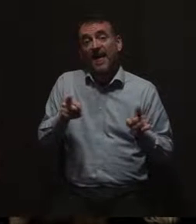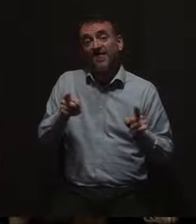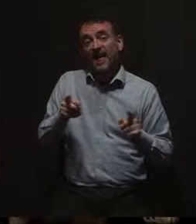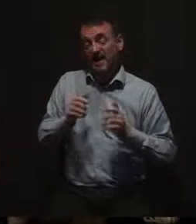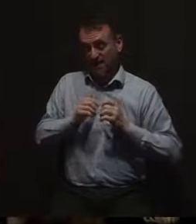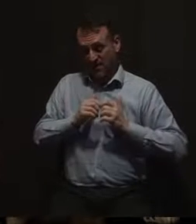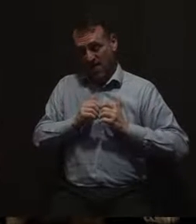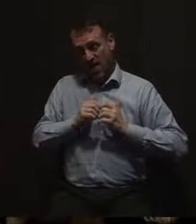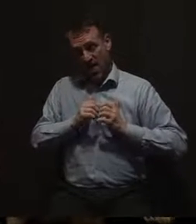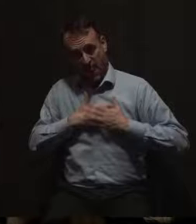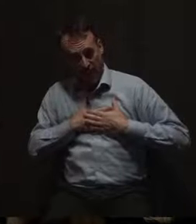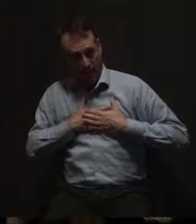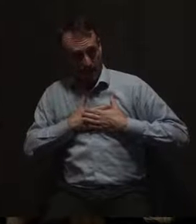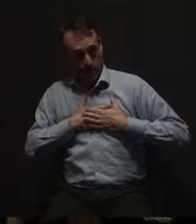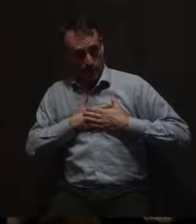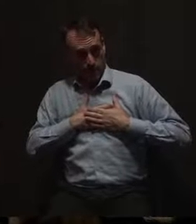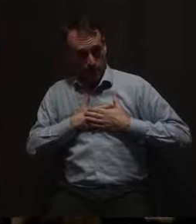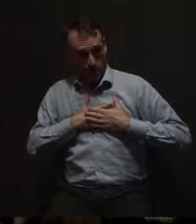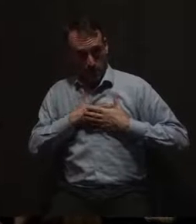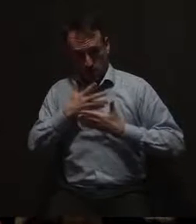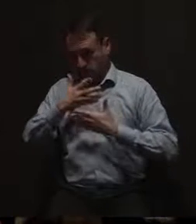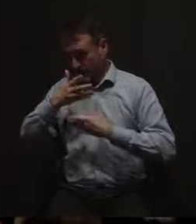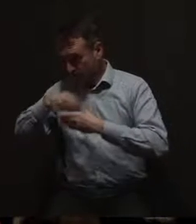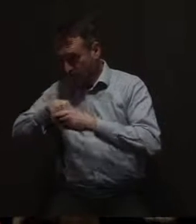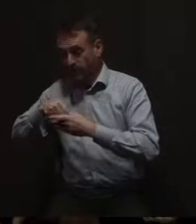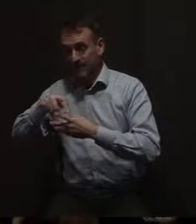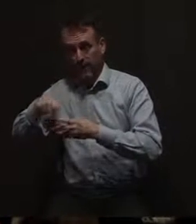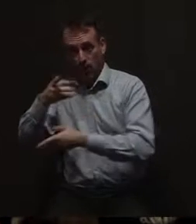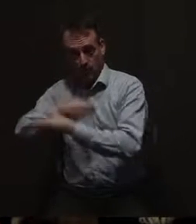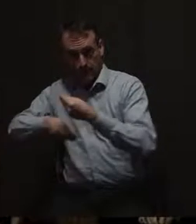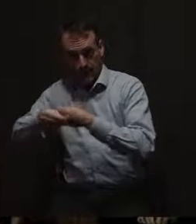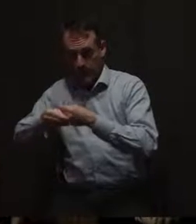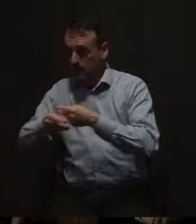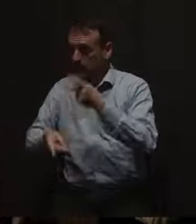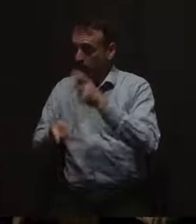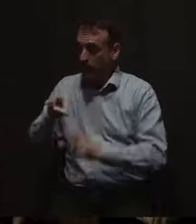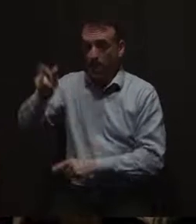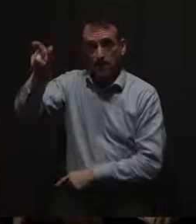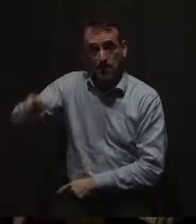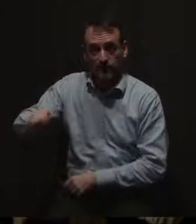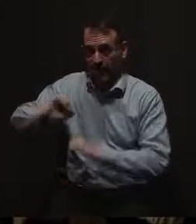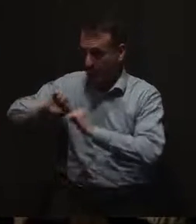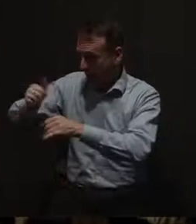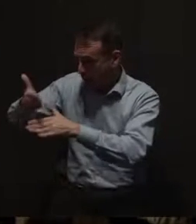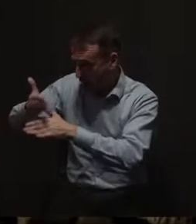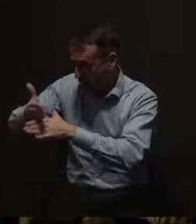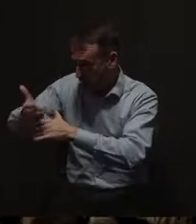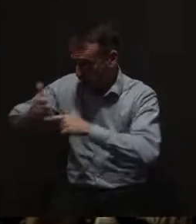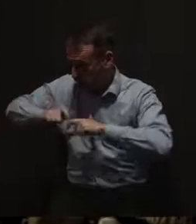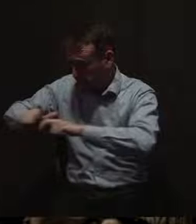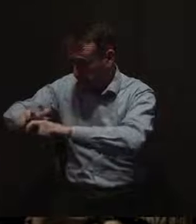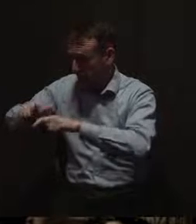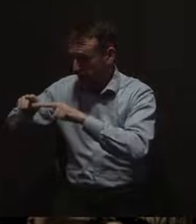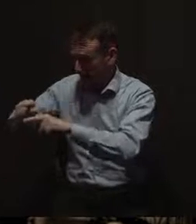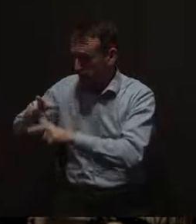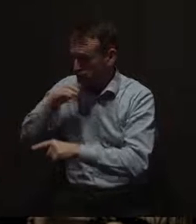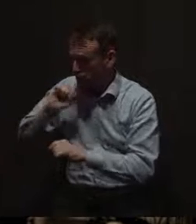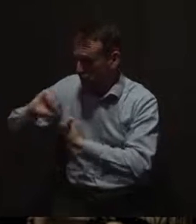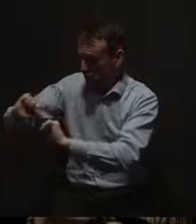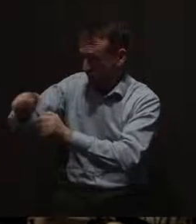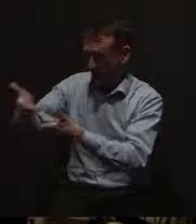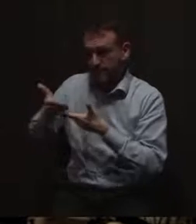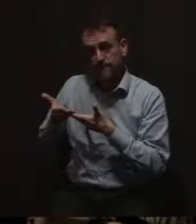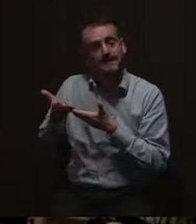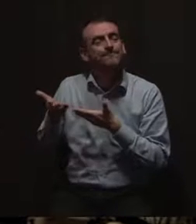one individual exploits the labor of love of another one because it's done voluntarily, out of love, so to speak, because then